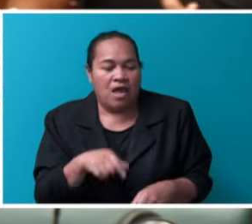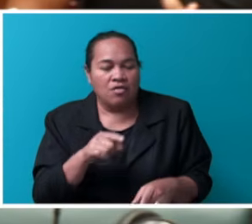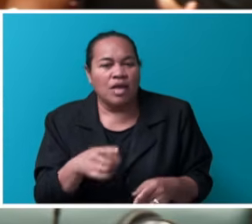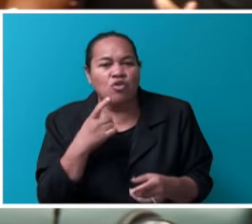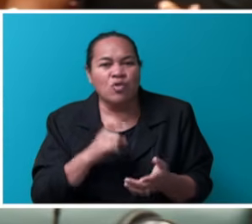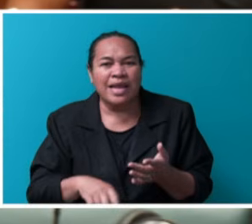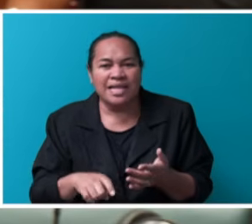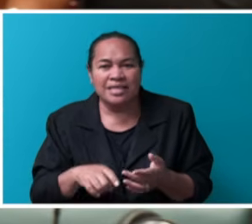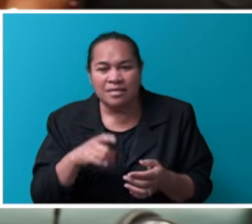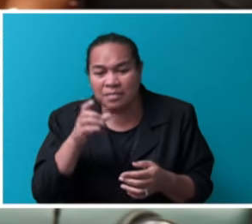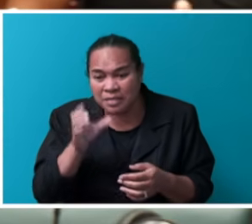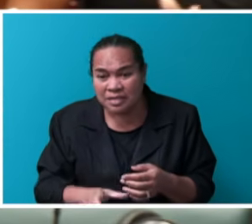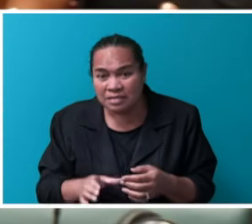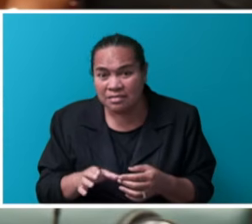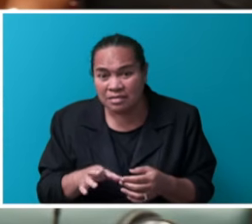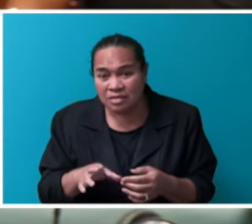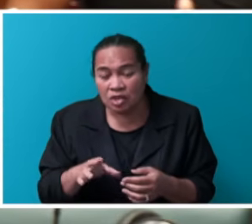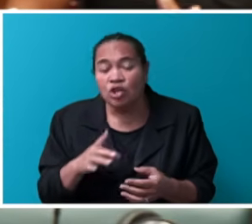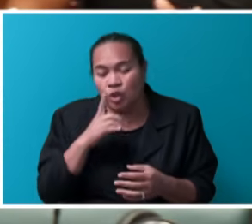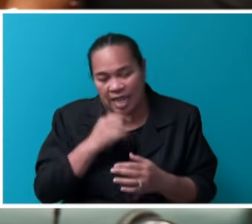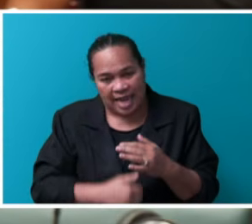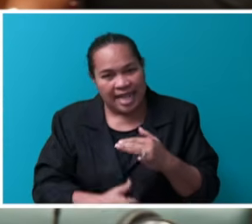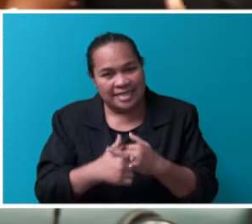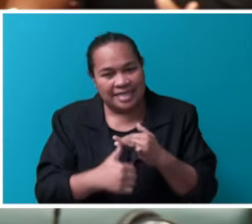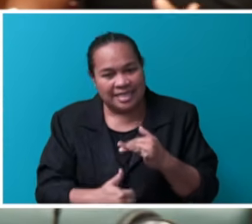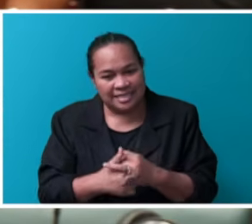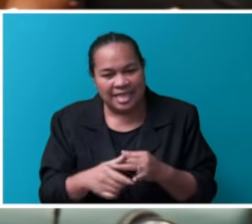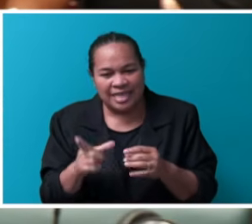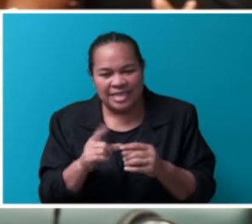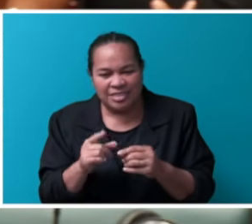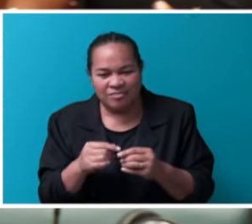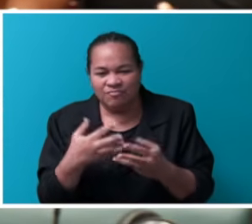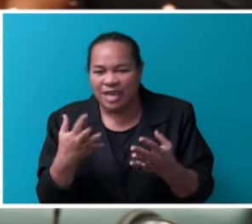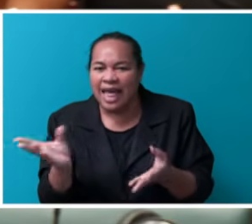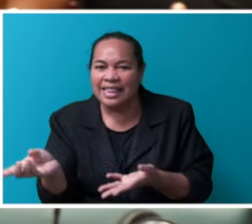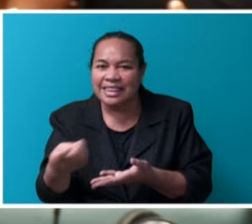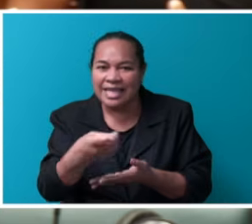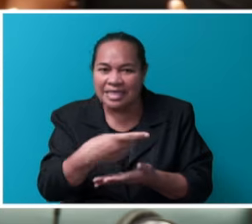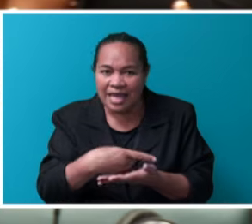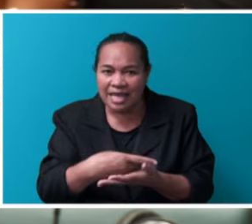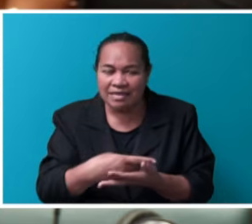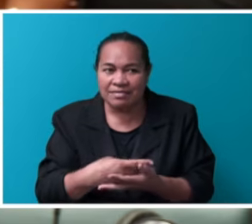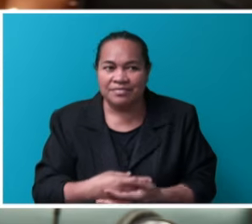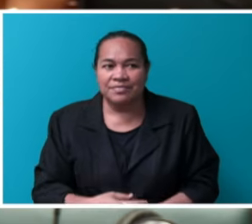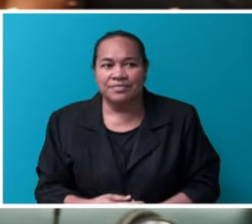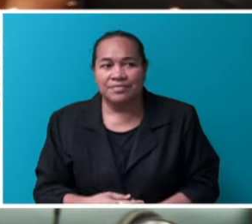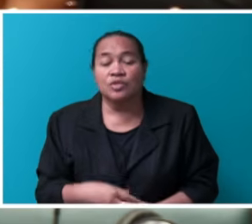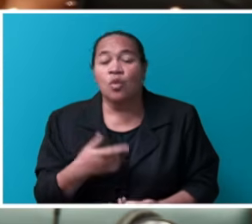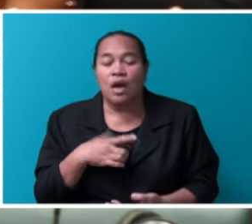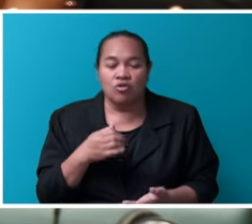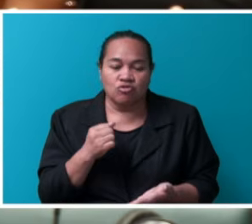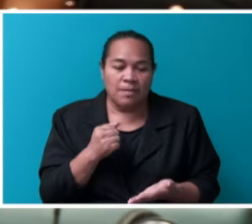recipients to access additional publicly available data on individuals and companies, supporting